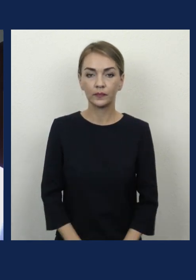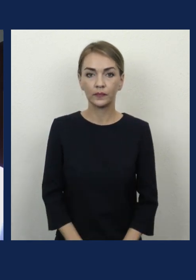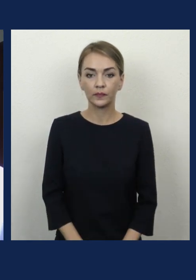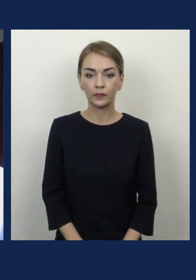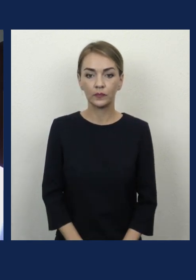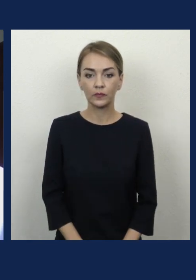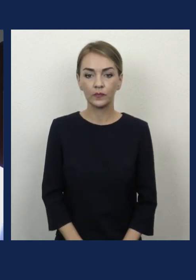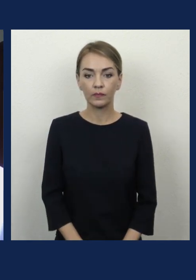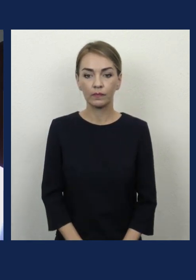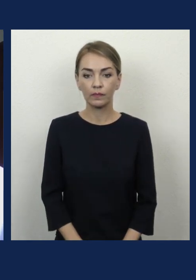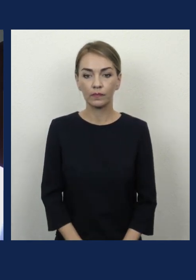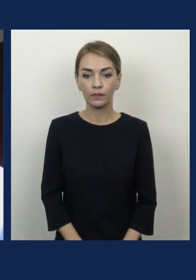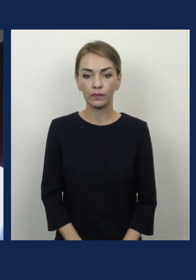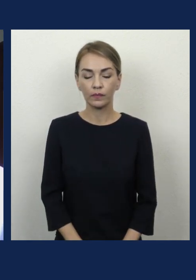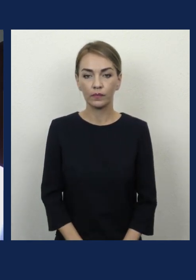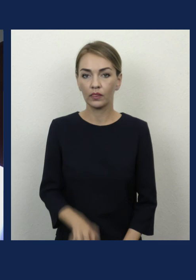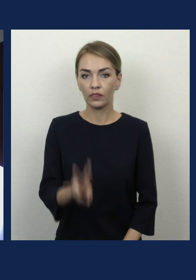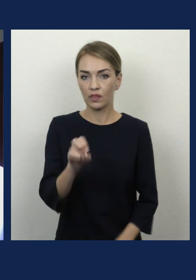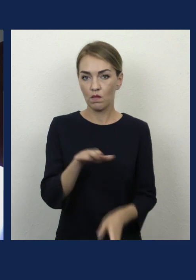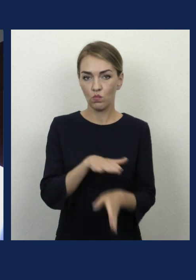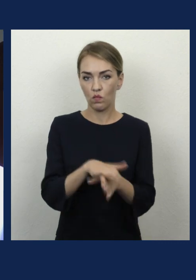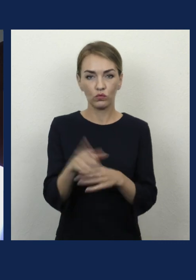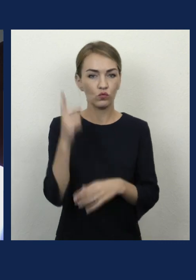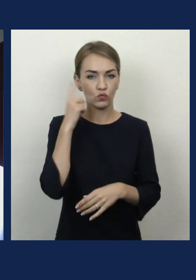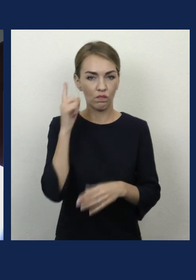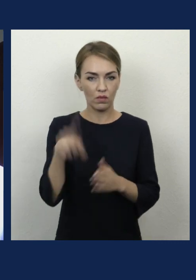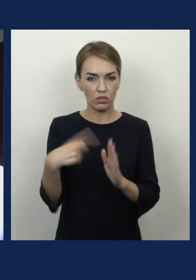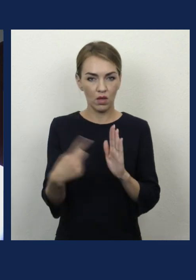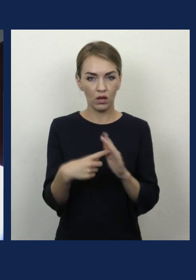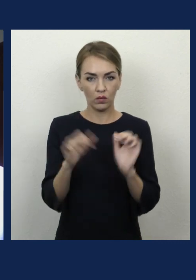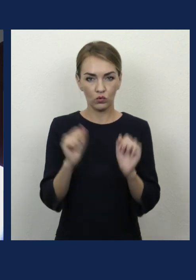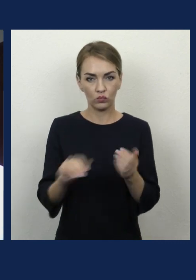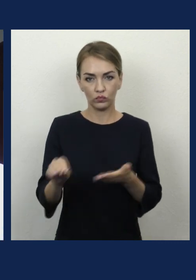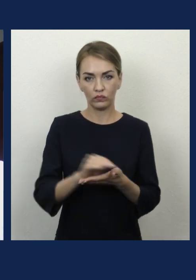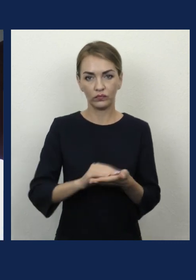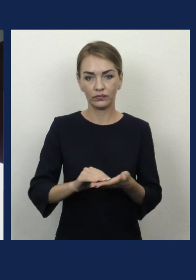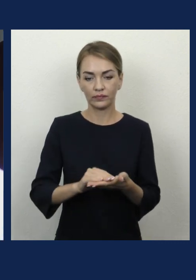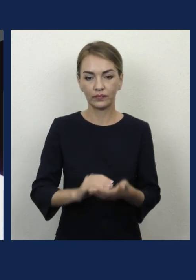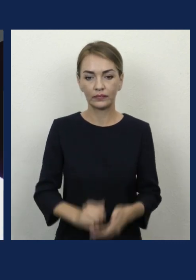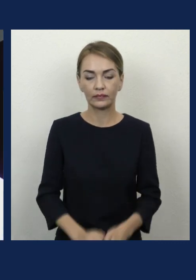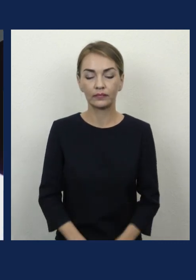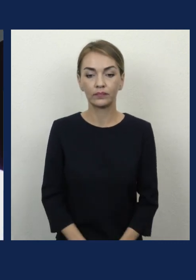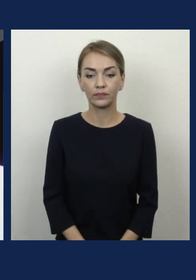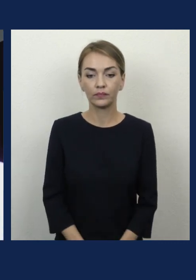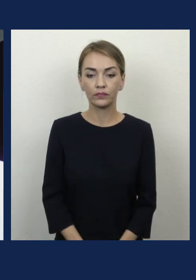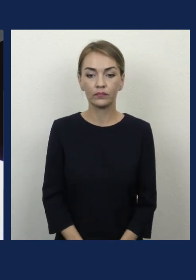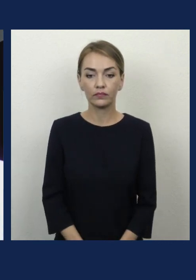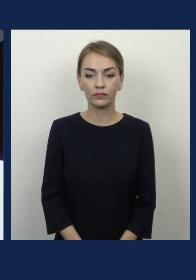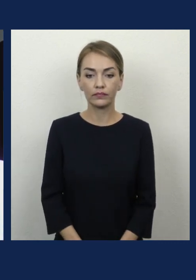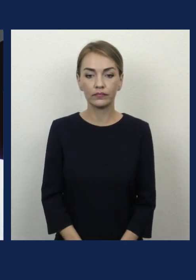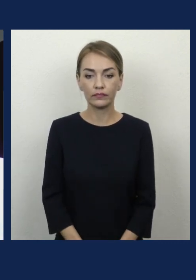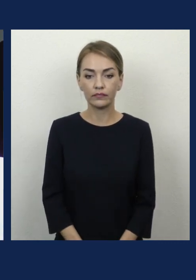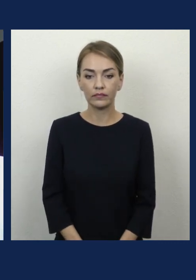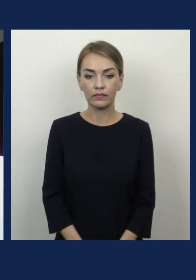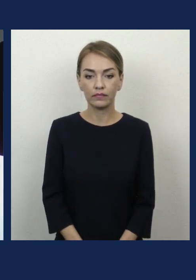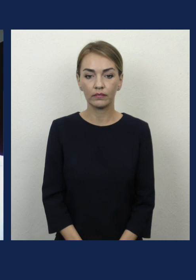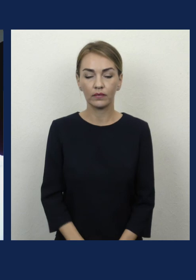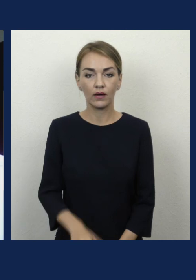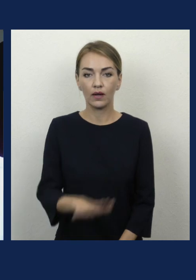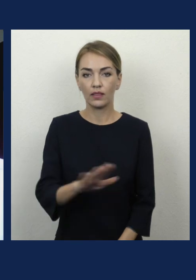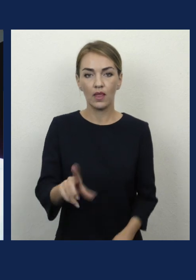Please repeat. I will switch on English because I don't understand